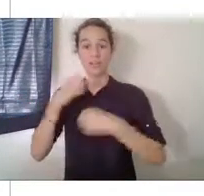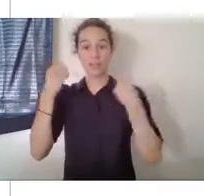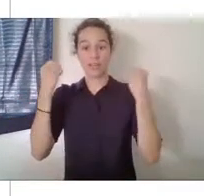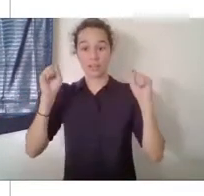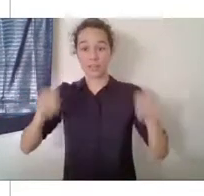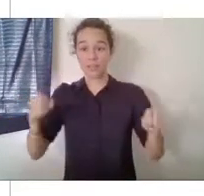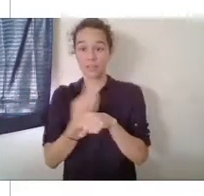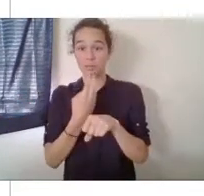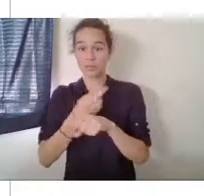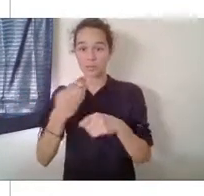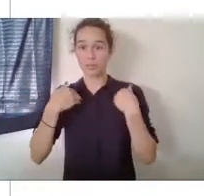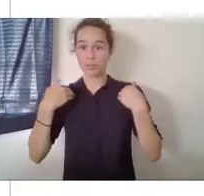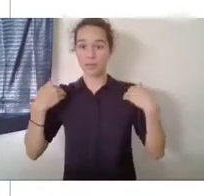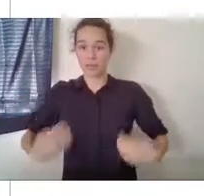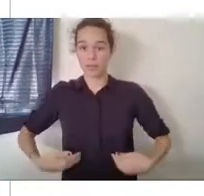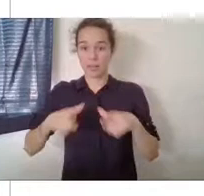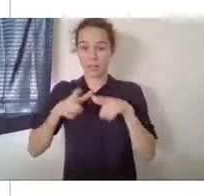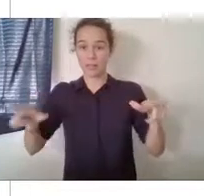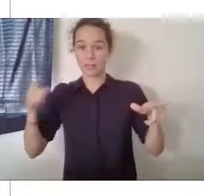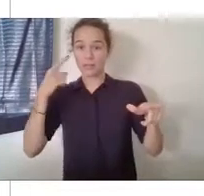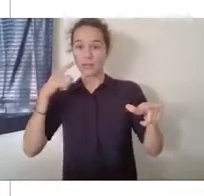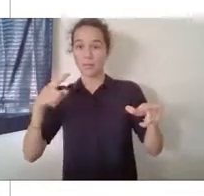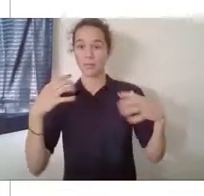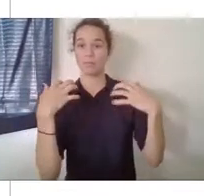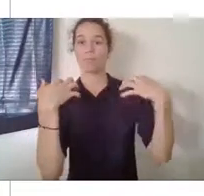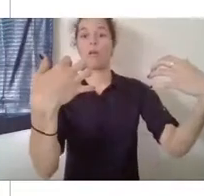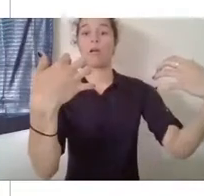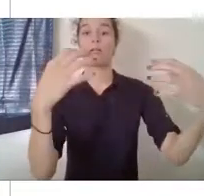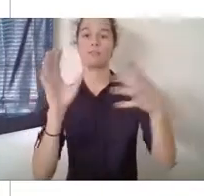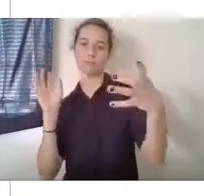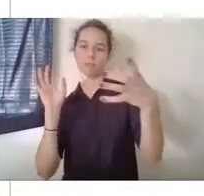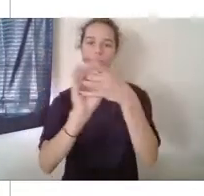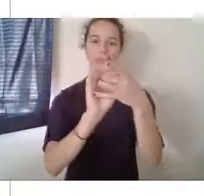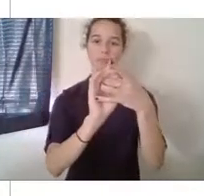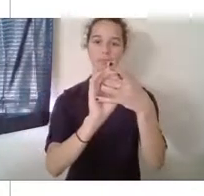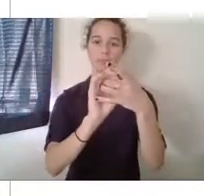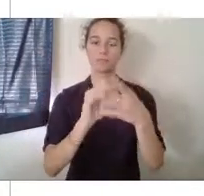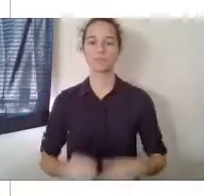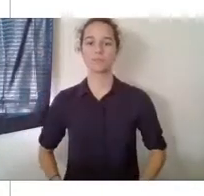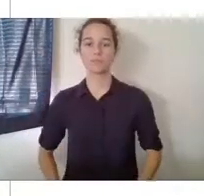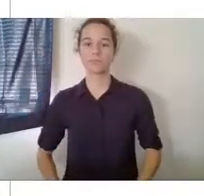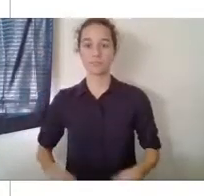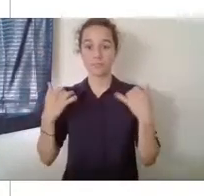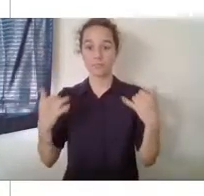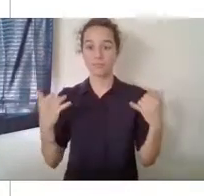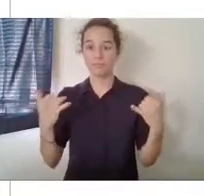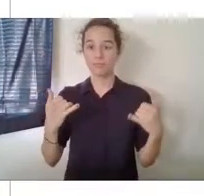want to talk about that today from 3 vantage points. Colin is going to get us started talking about how posture breeds